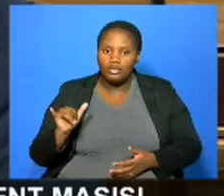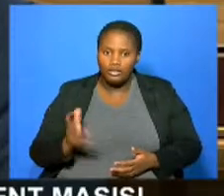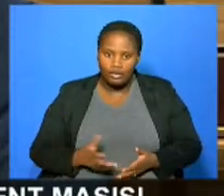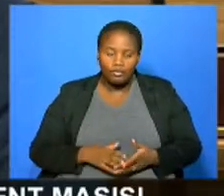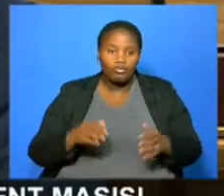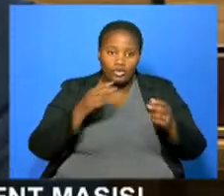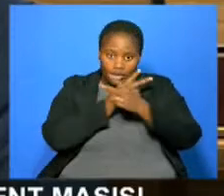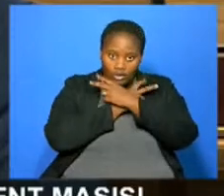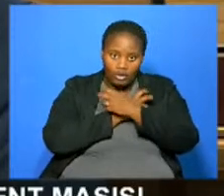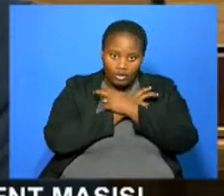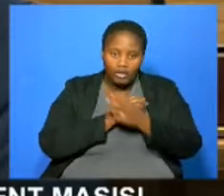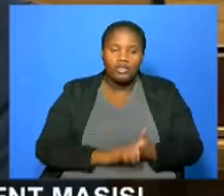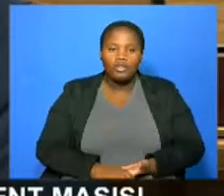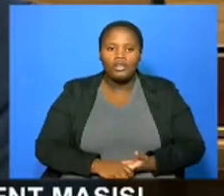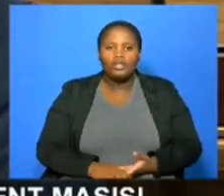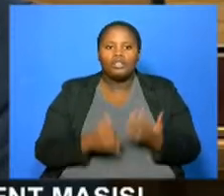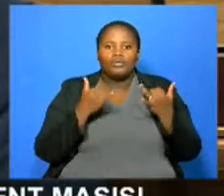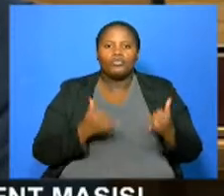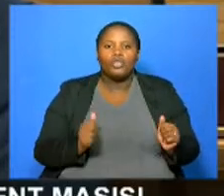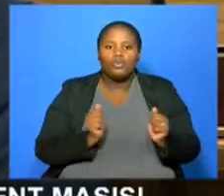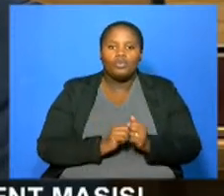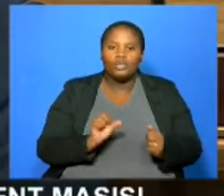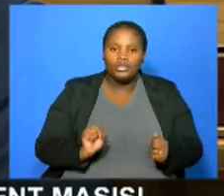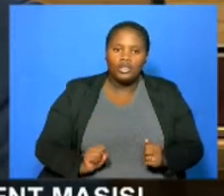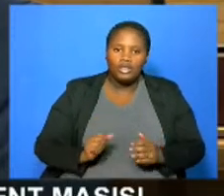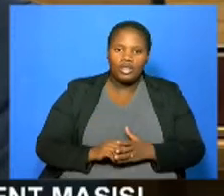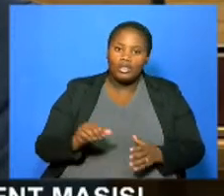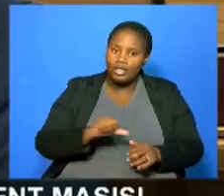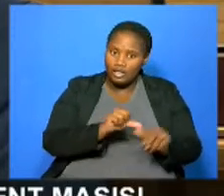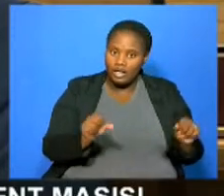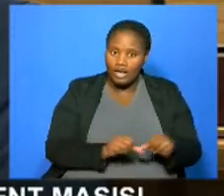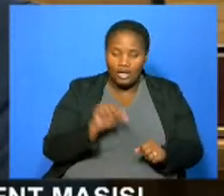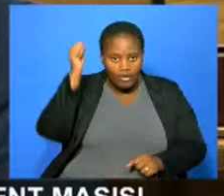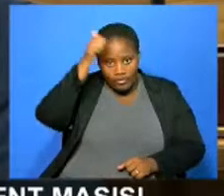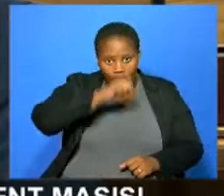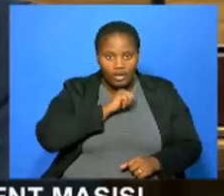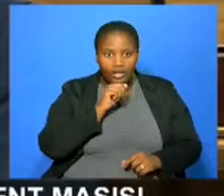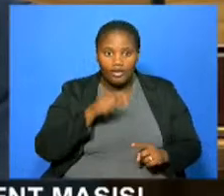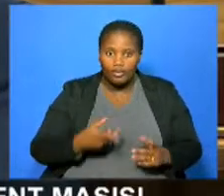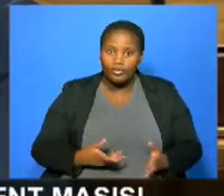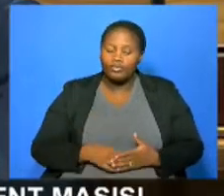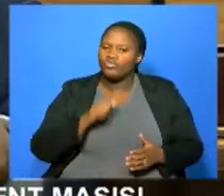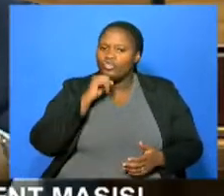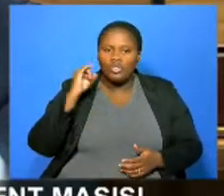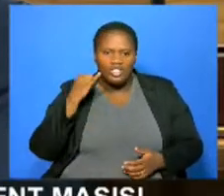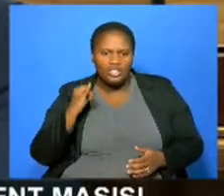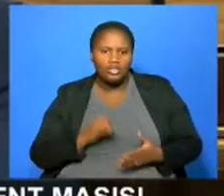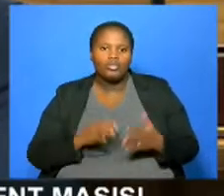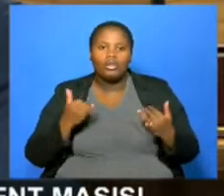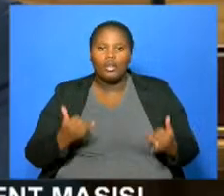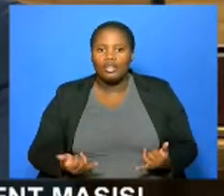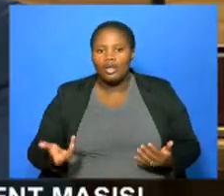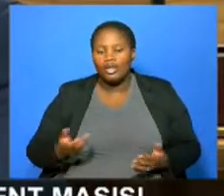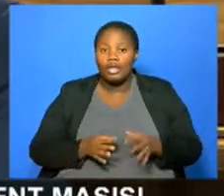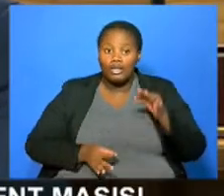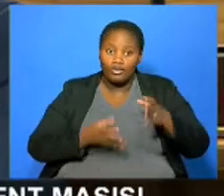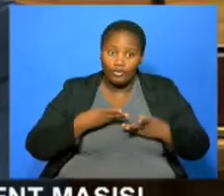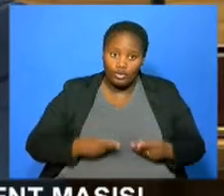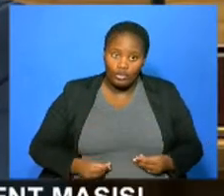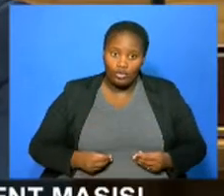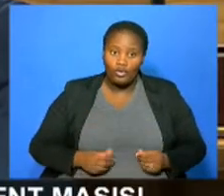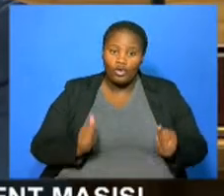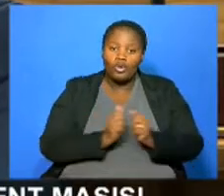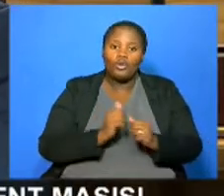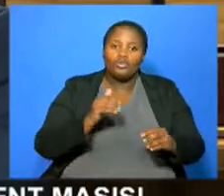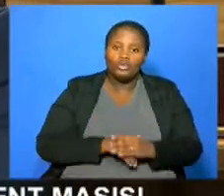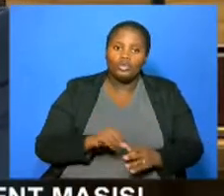to look at how the energy, the combination, because there has been a lot of issues, but if we don't address it at the regional level, at the SADC